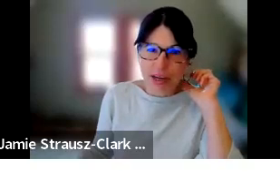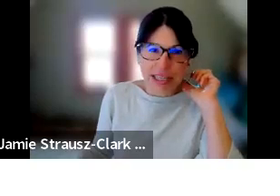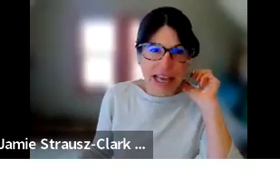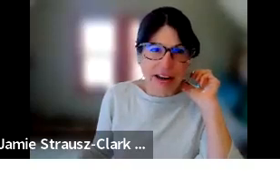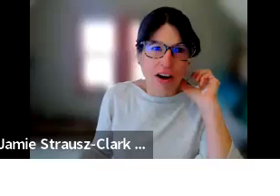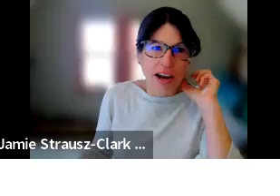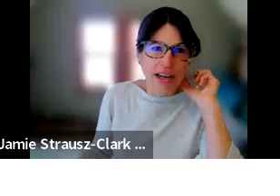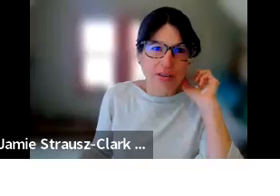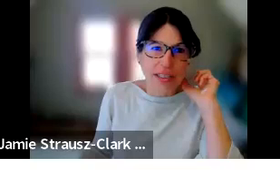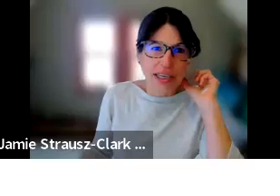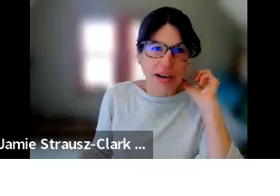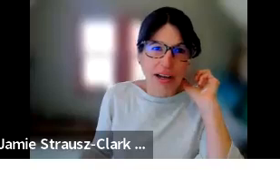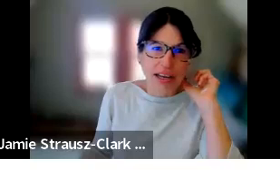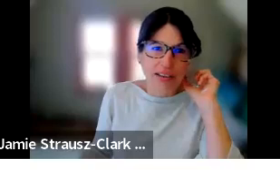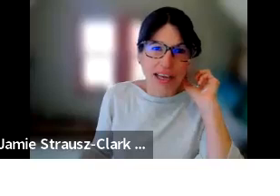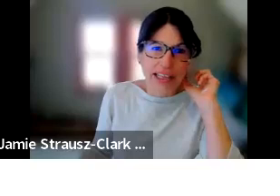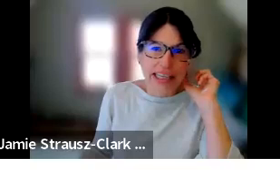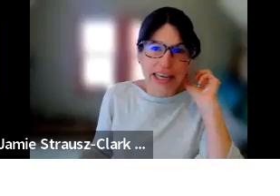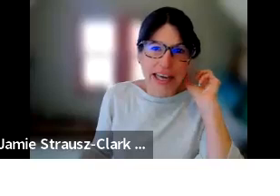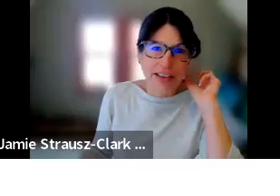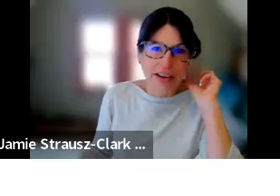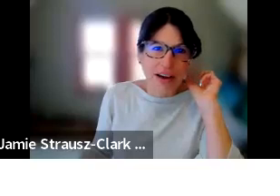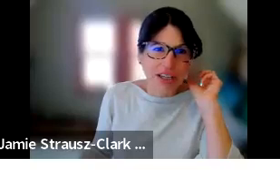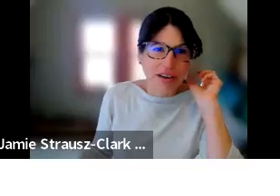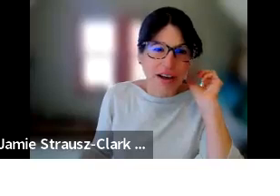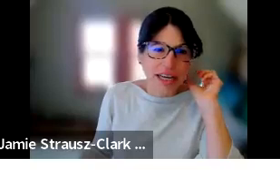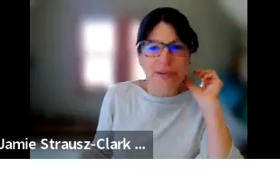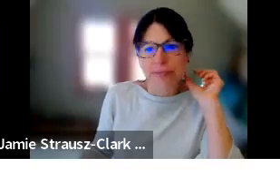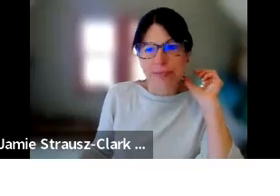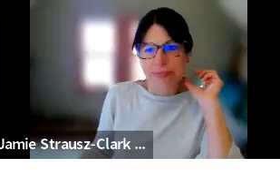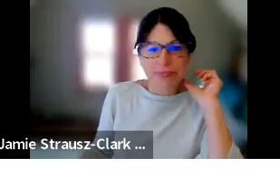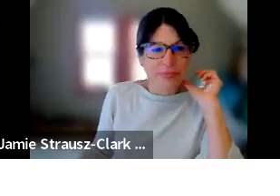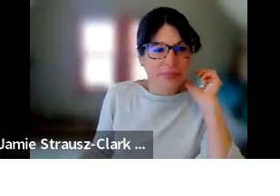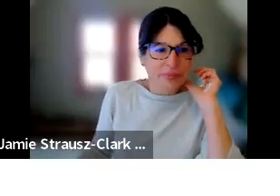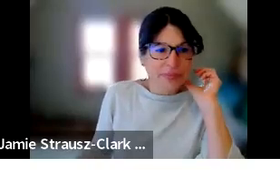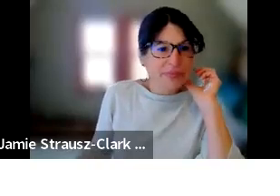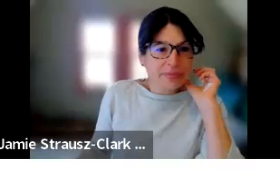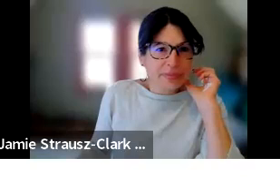you for raising that. All right, so I see Connie, then Linda, and then Kashi. Connie.